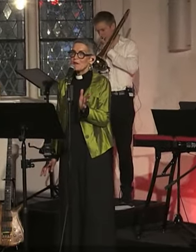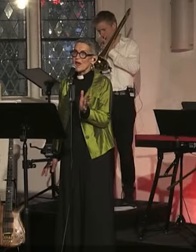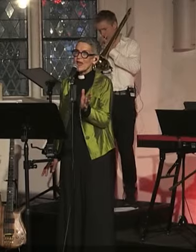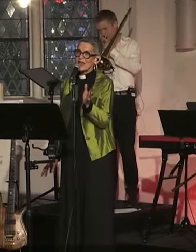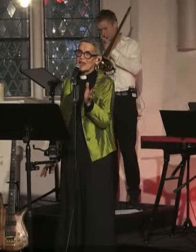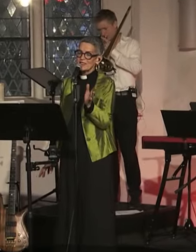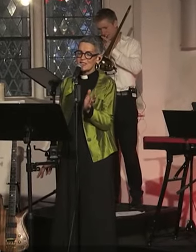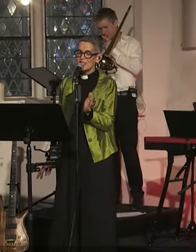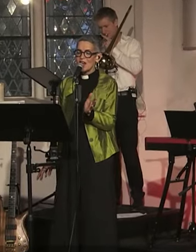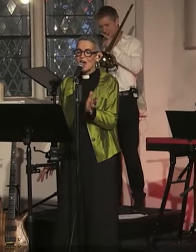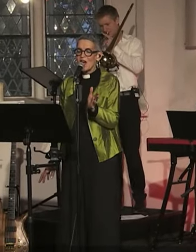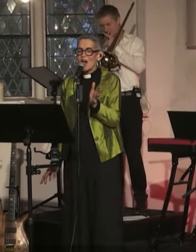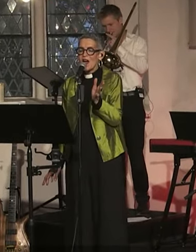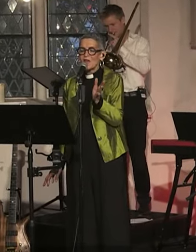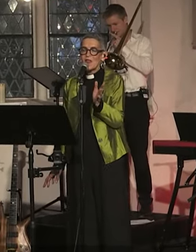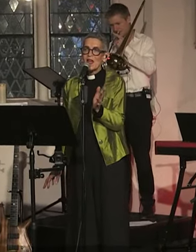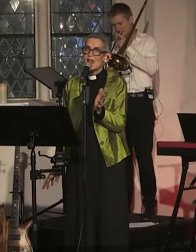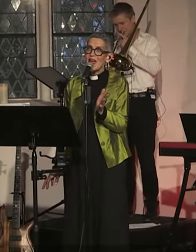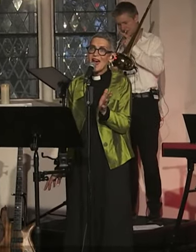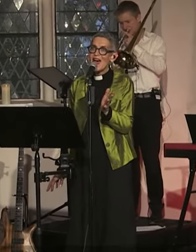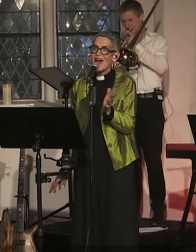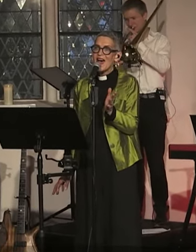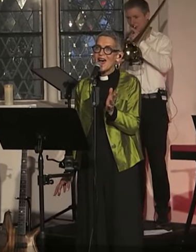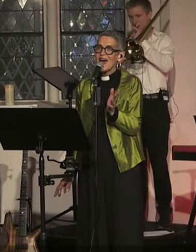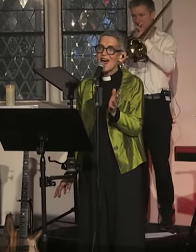the praises of the